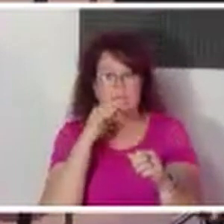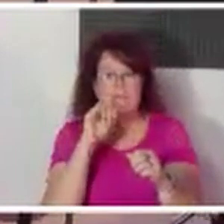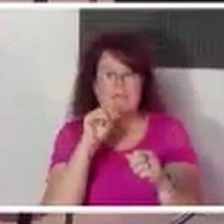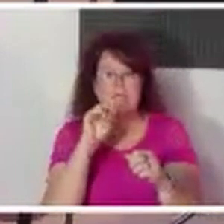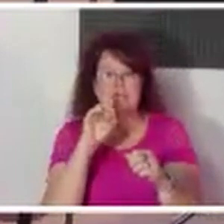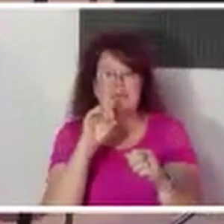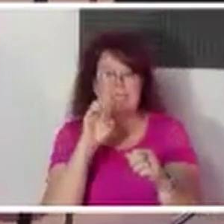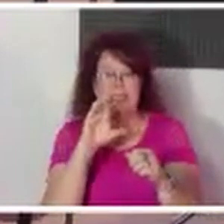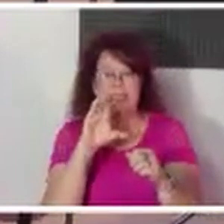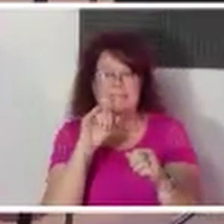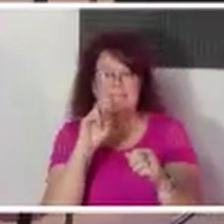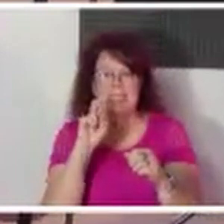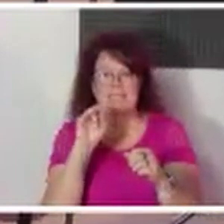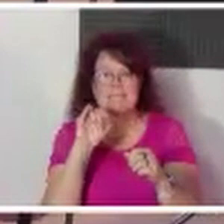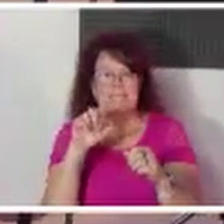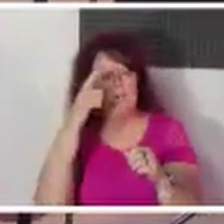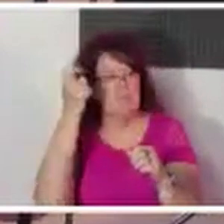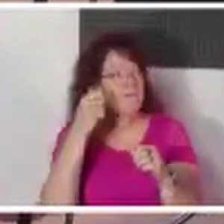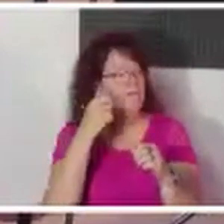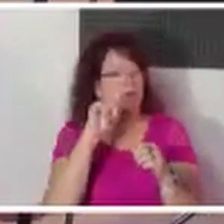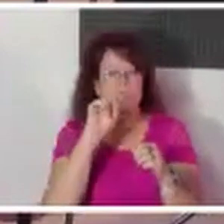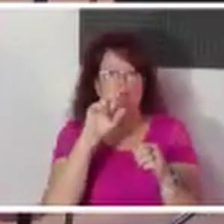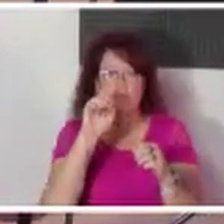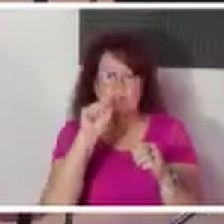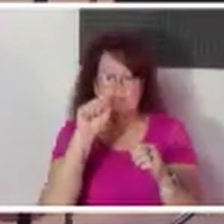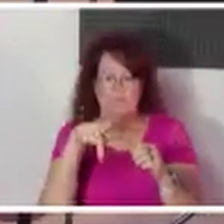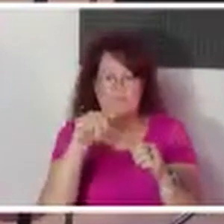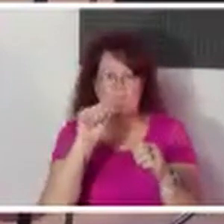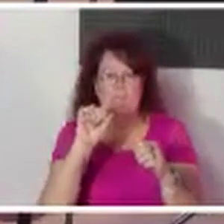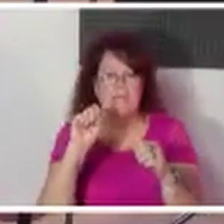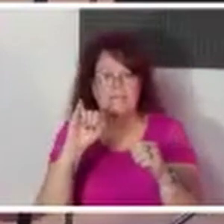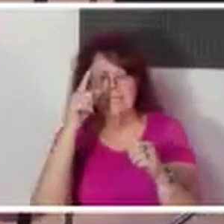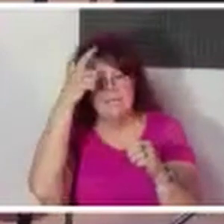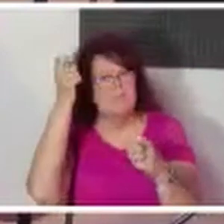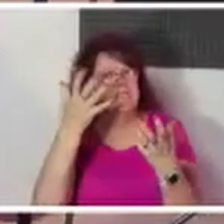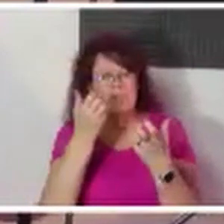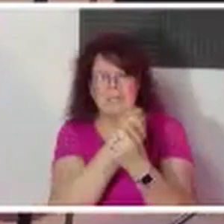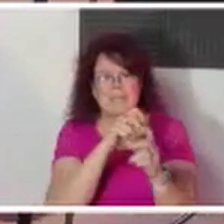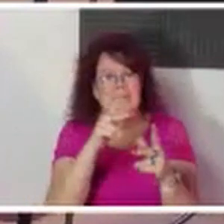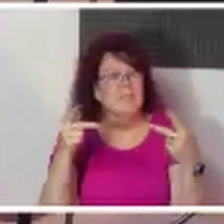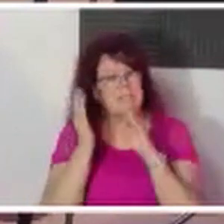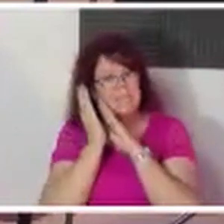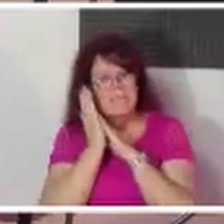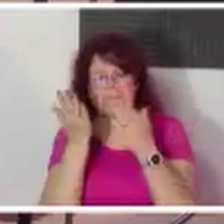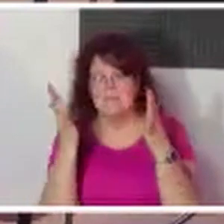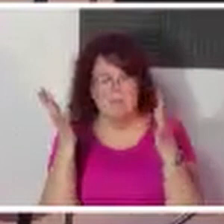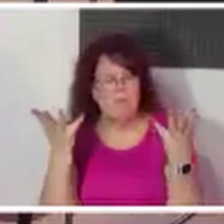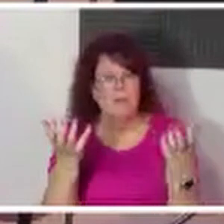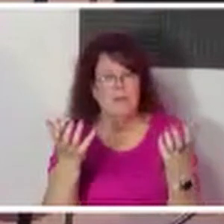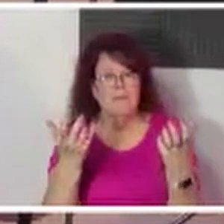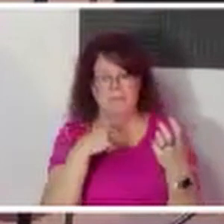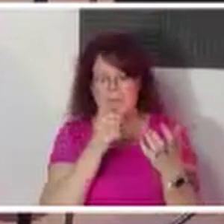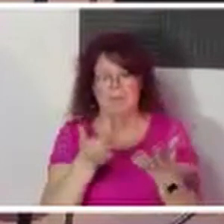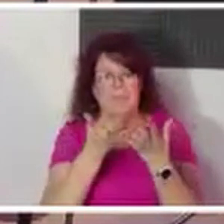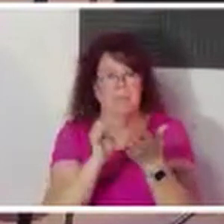bridges, or they have a trespassing charge because they're trying to find somewhere safe to sleep. We see a lot of substance